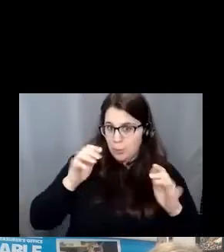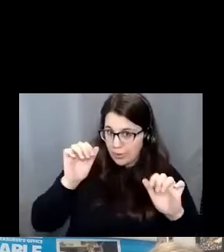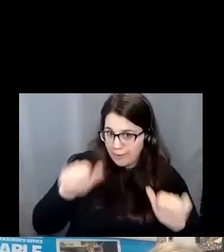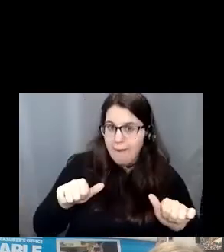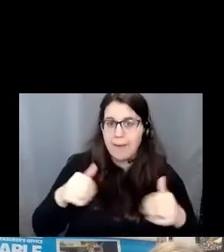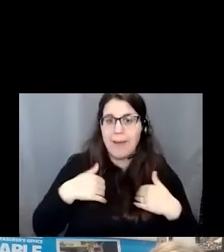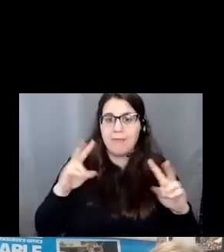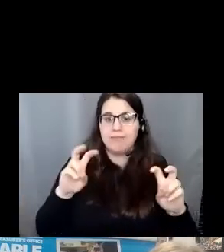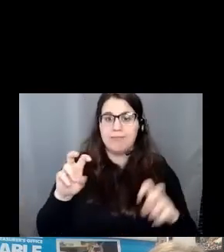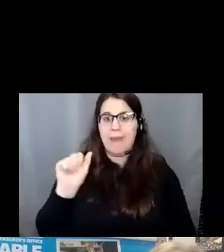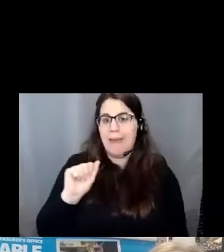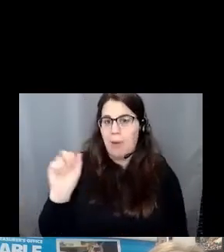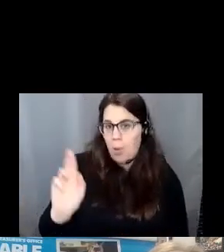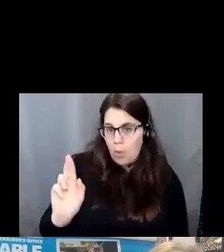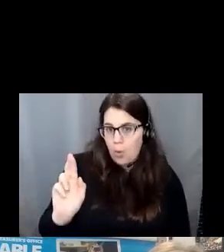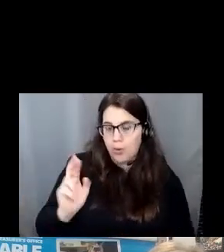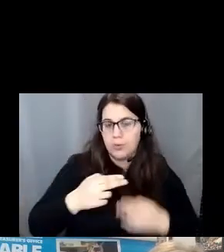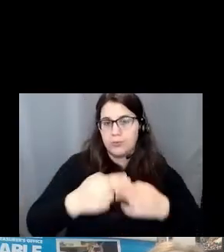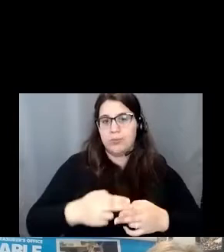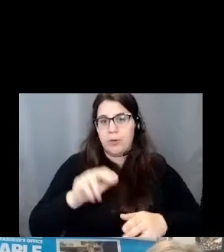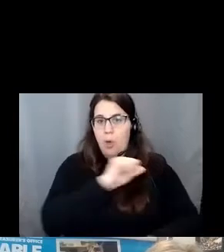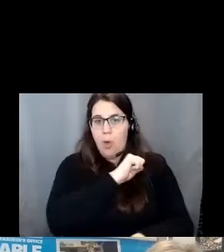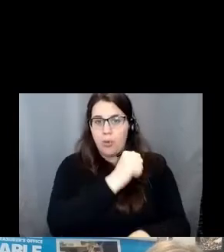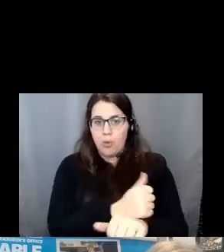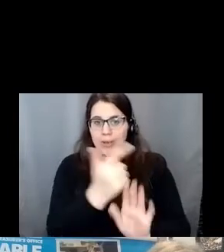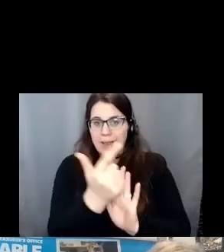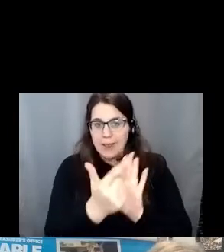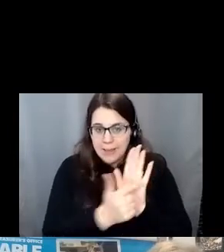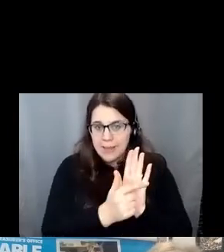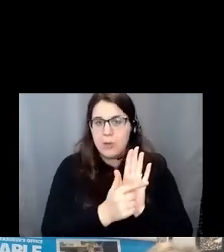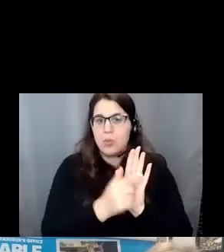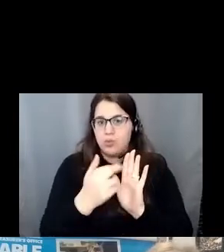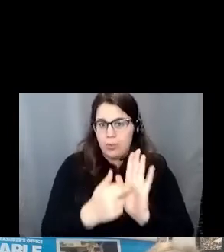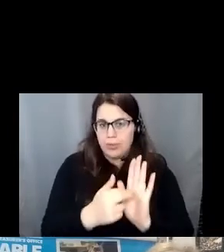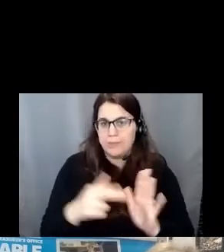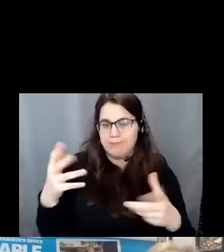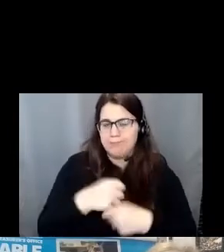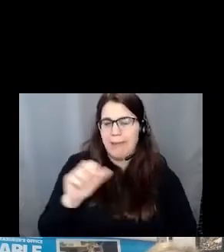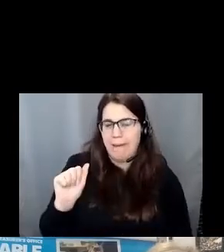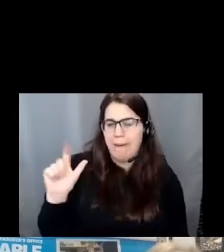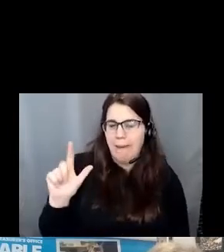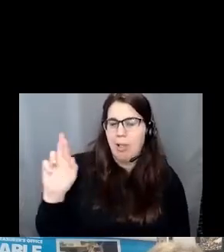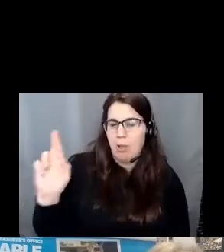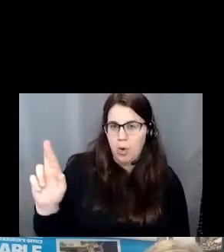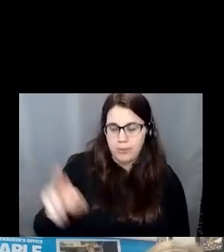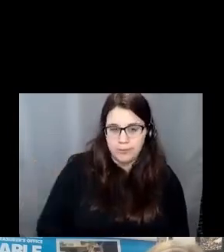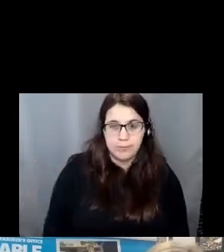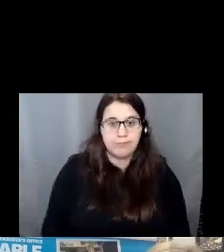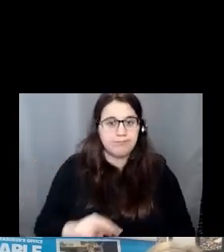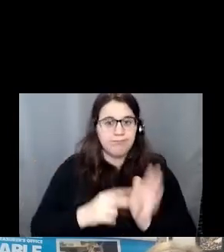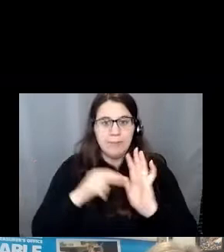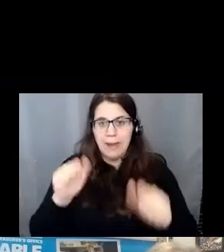an Authorized Legal Representative. And we often refer to this as an ALR. So this includes a parent,